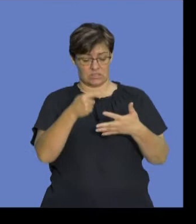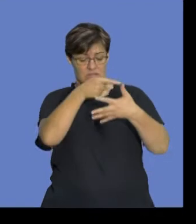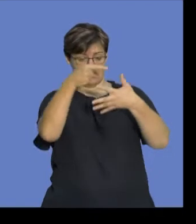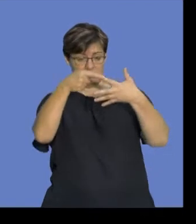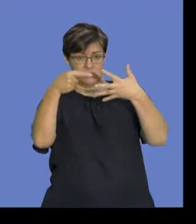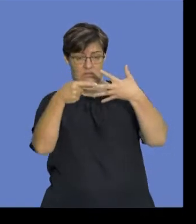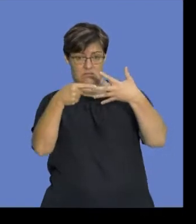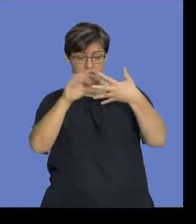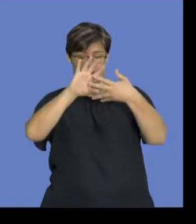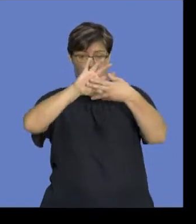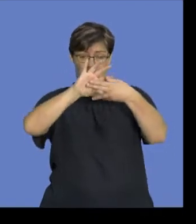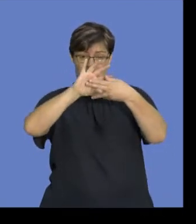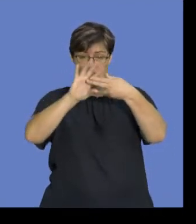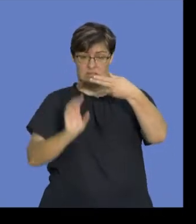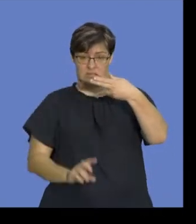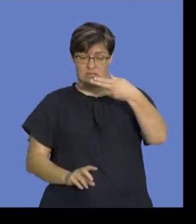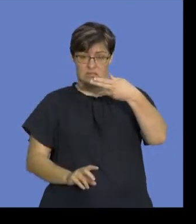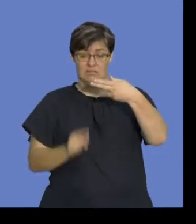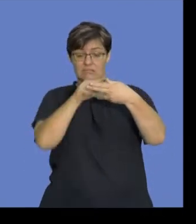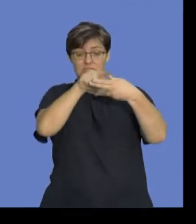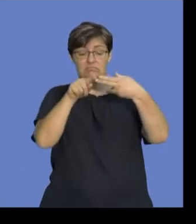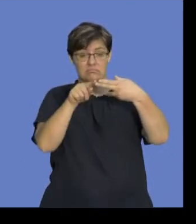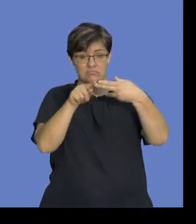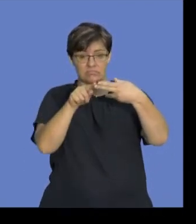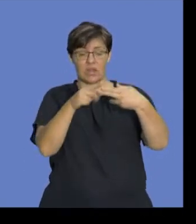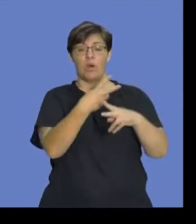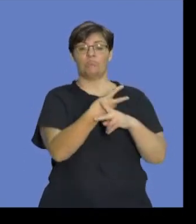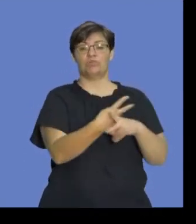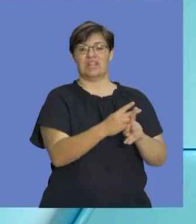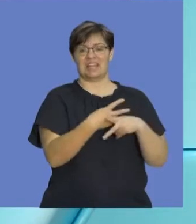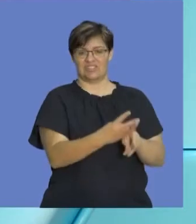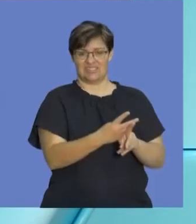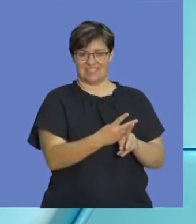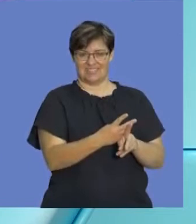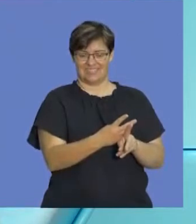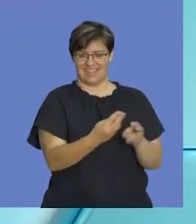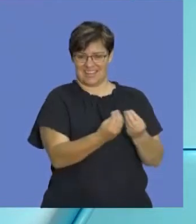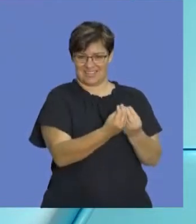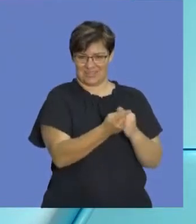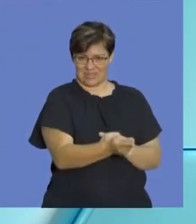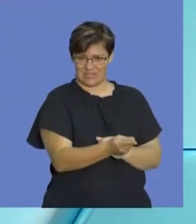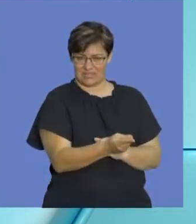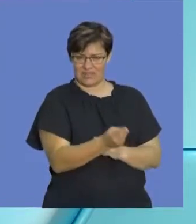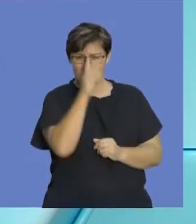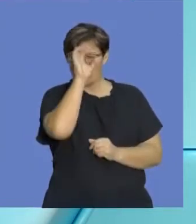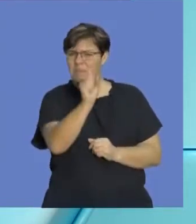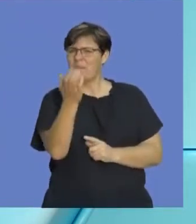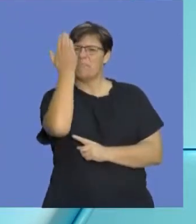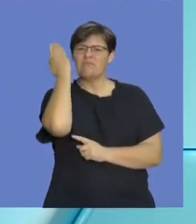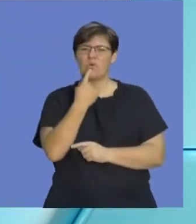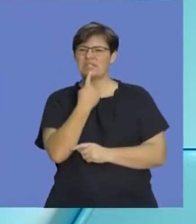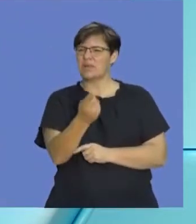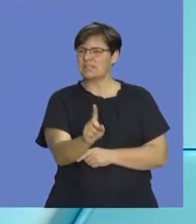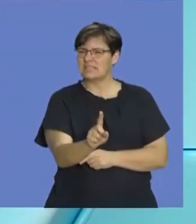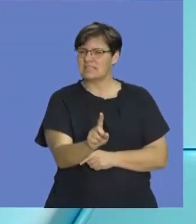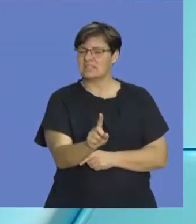deal directly with the production of an item. If you recall what we said earlier in the lesson, is that there are